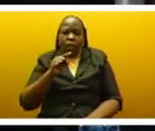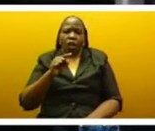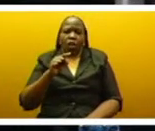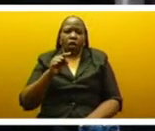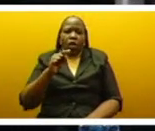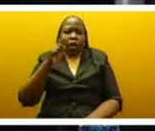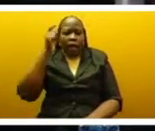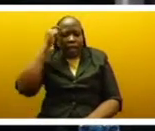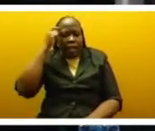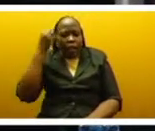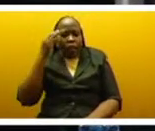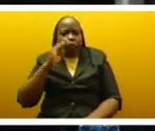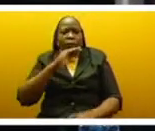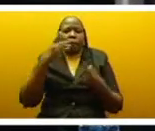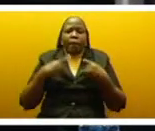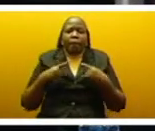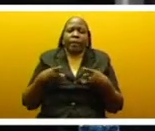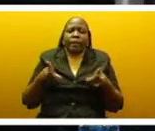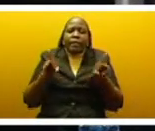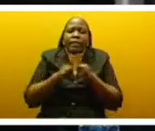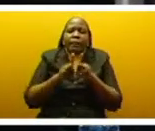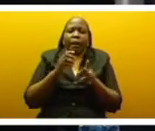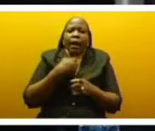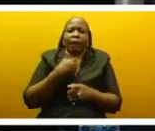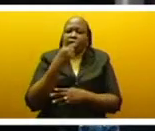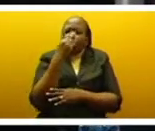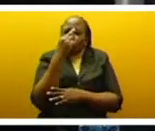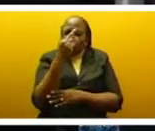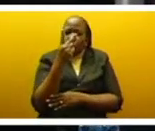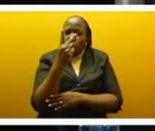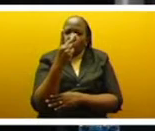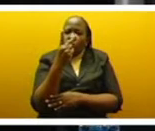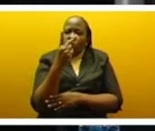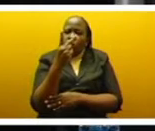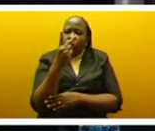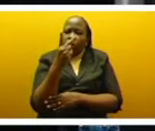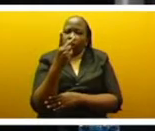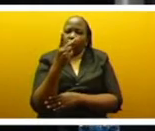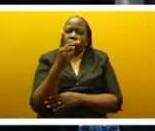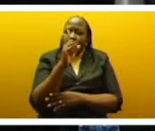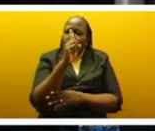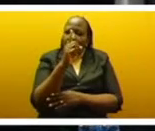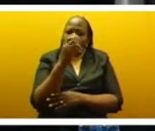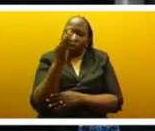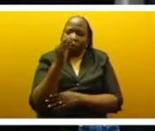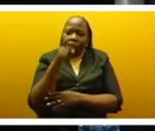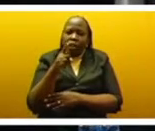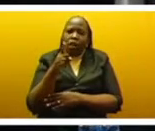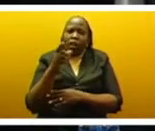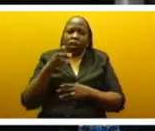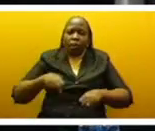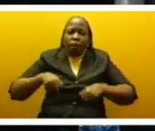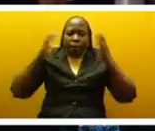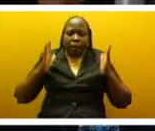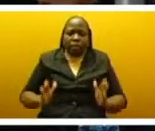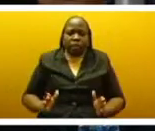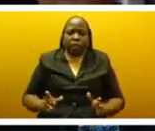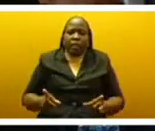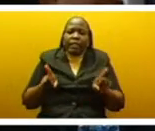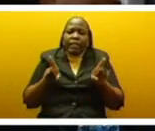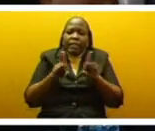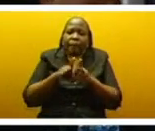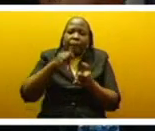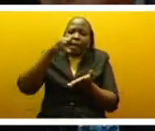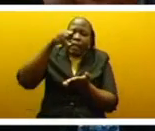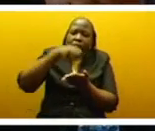franchise interest is far too substantial to permit one official or a couple of them, including the